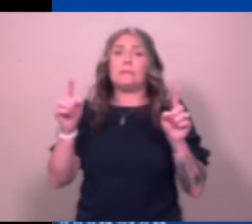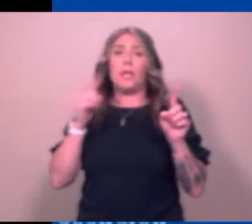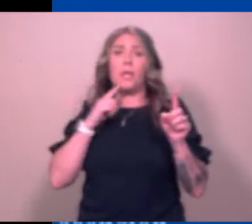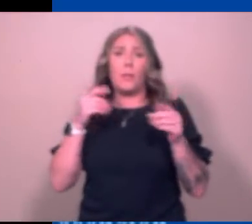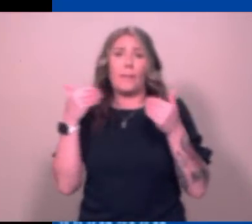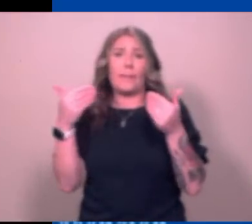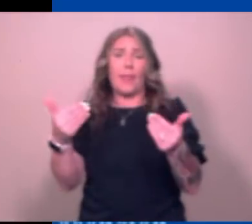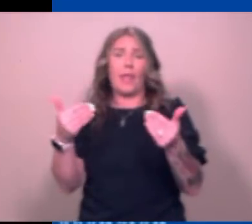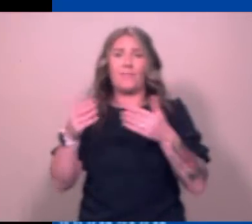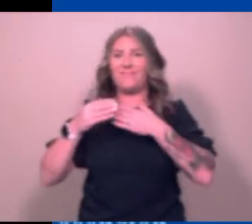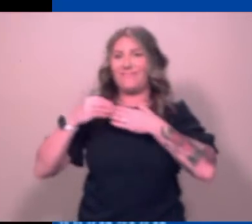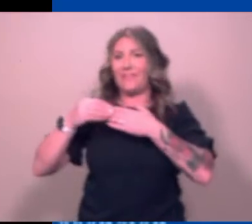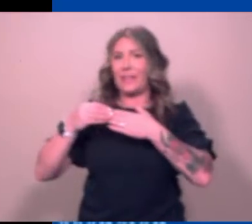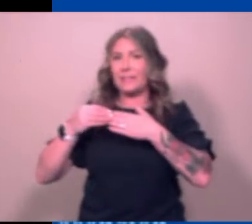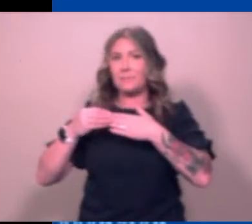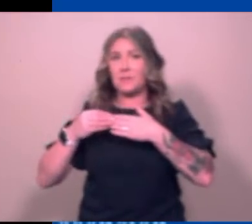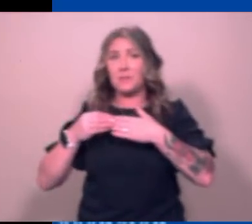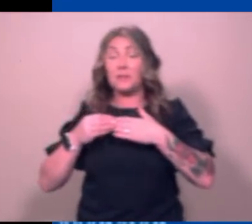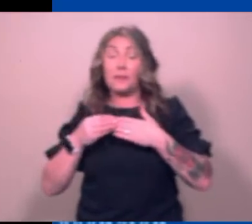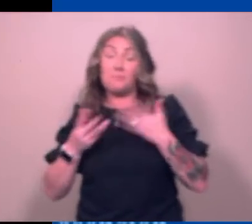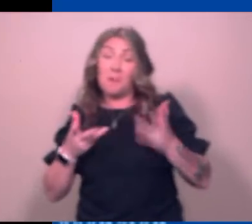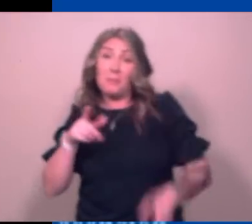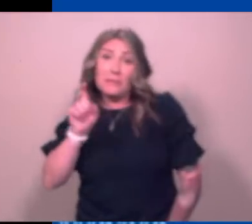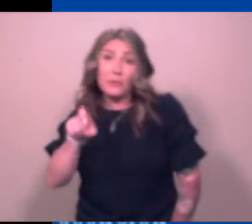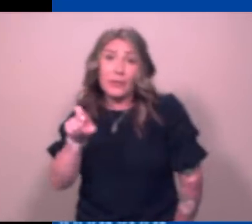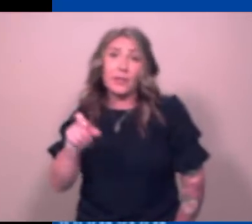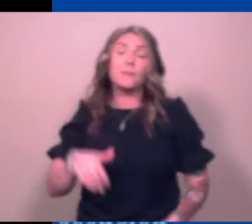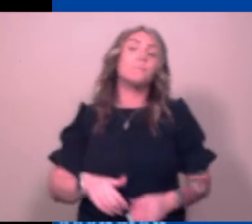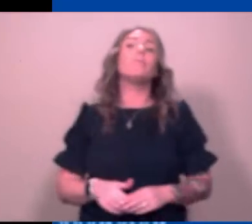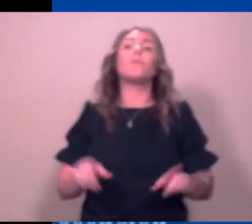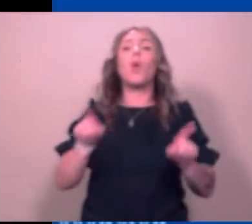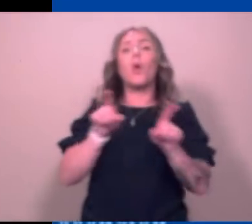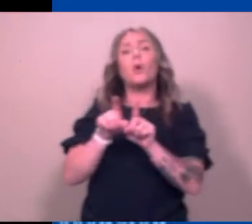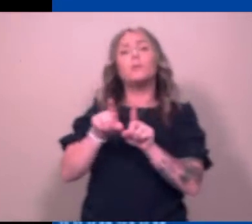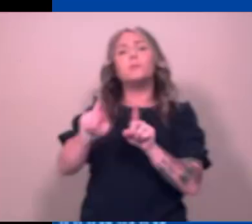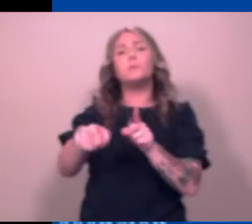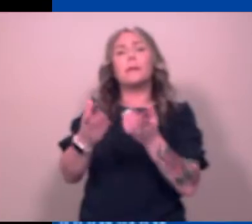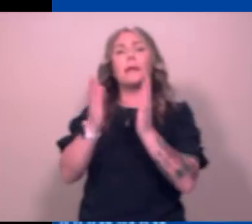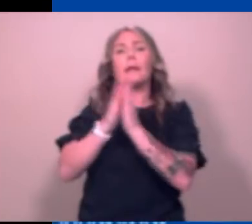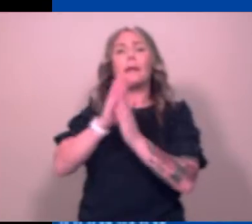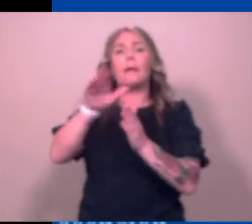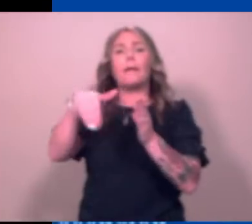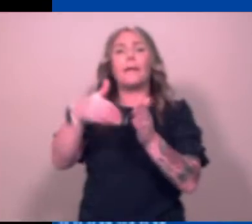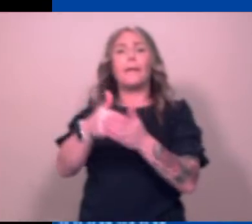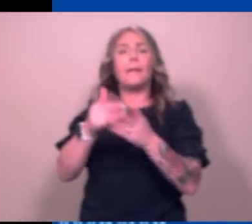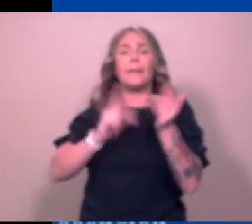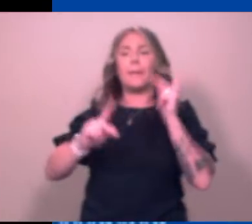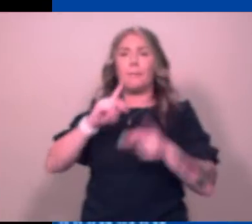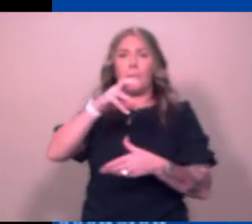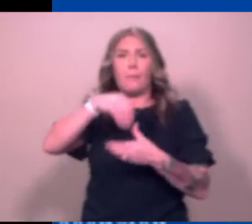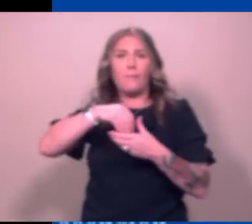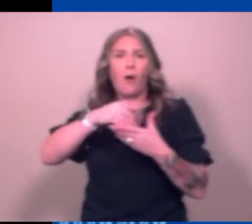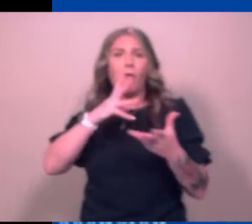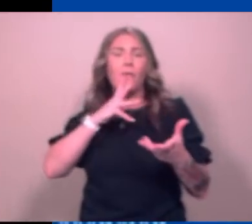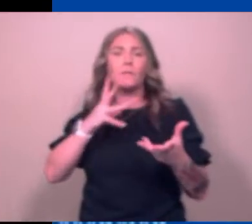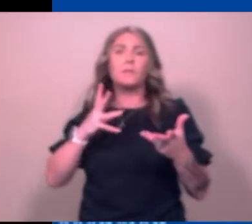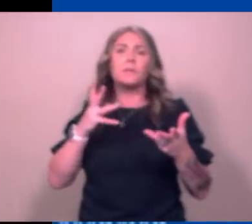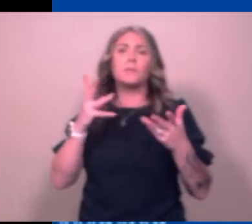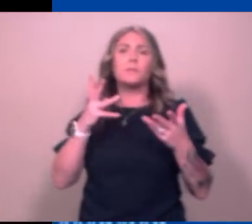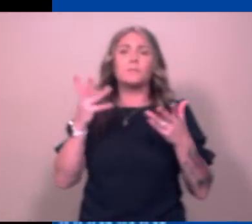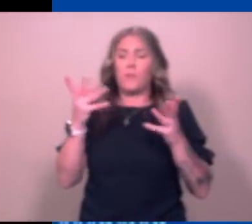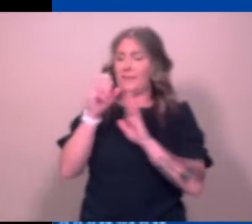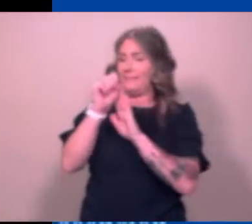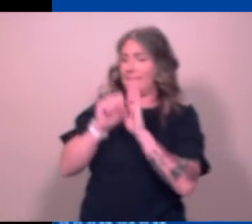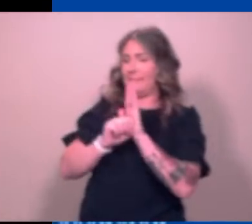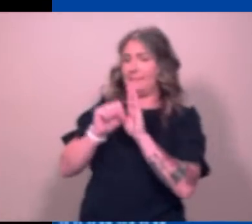some flexibilities that are potentially needed. We also need to ask all the stakeholders to look at what the state